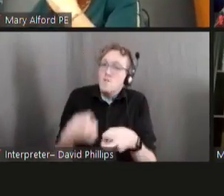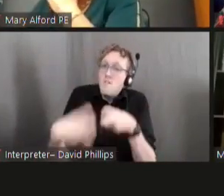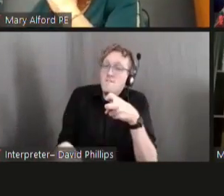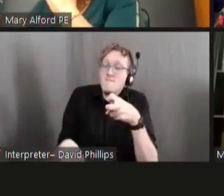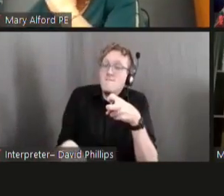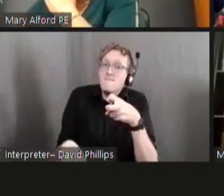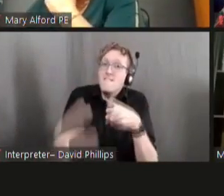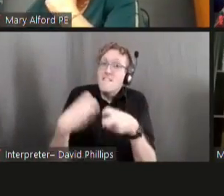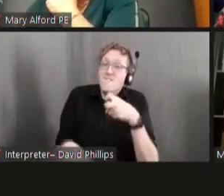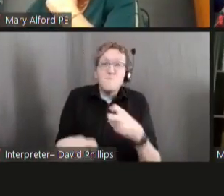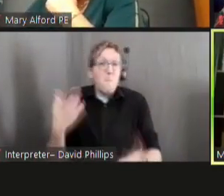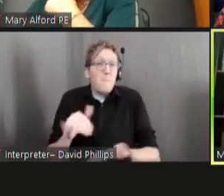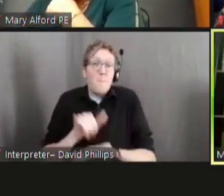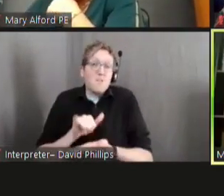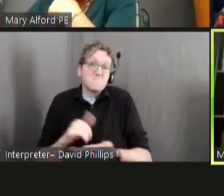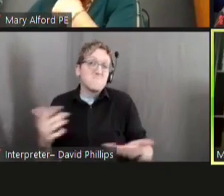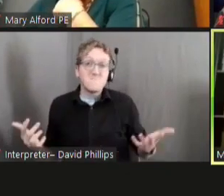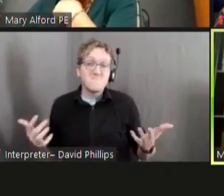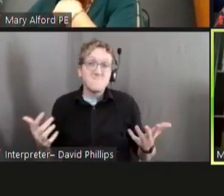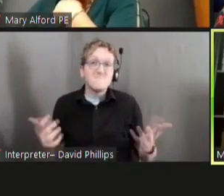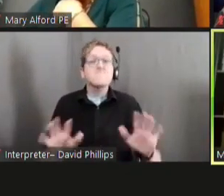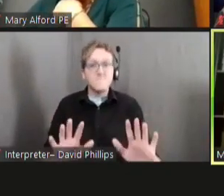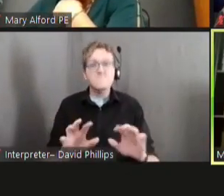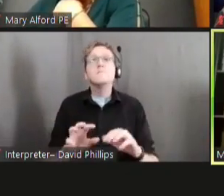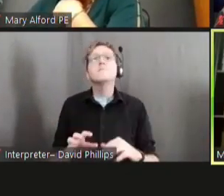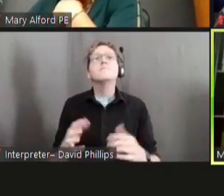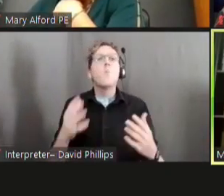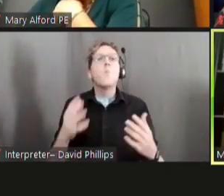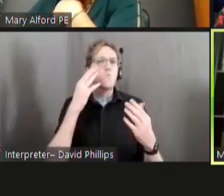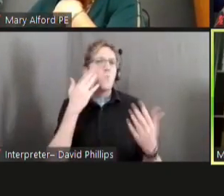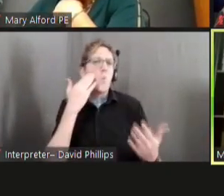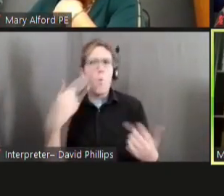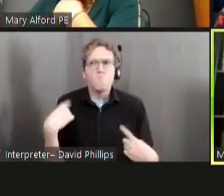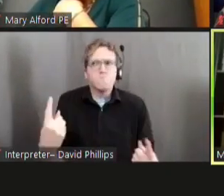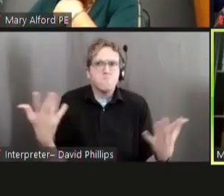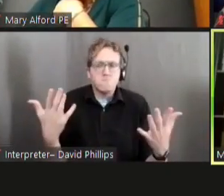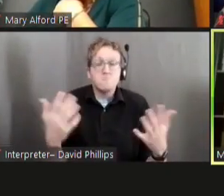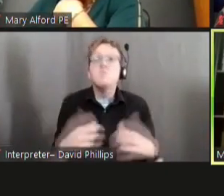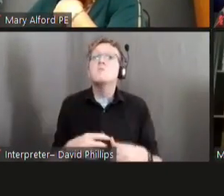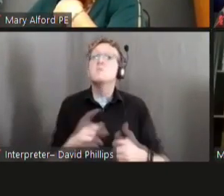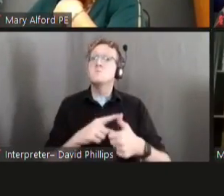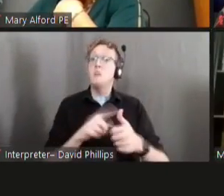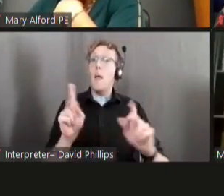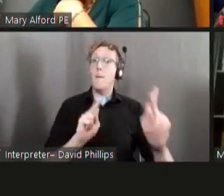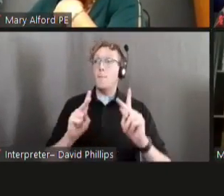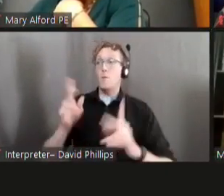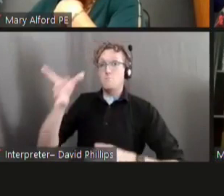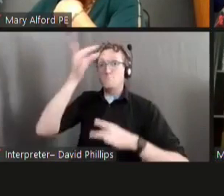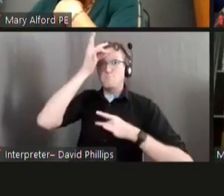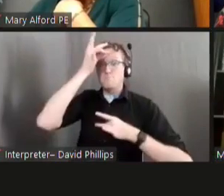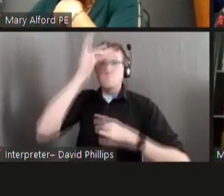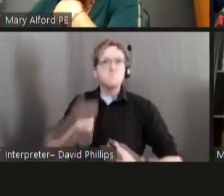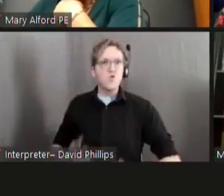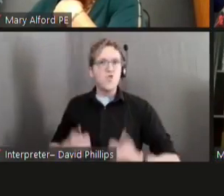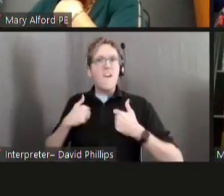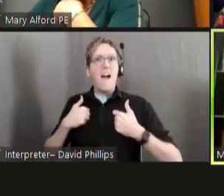is possible. This is what we know. First of all, people that get infected and survive the infection do